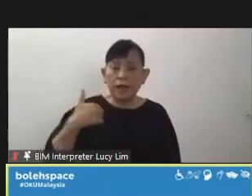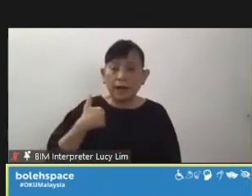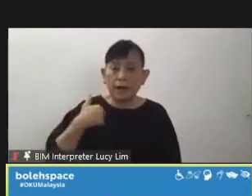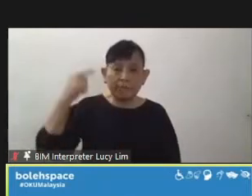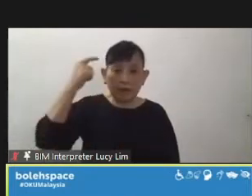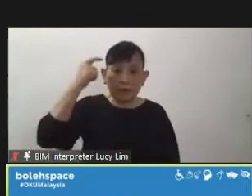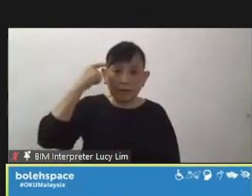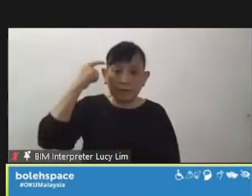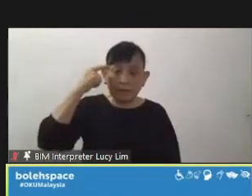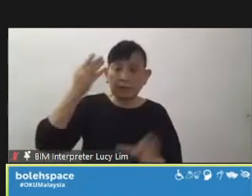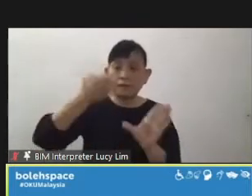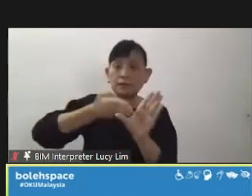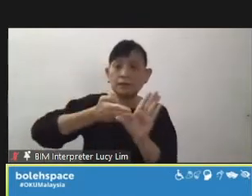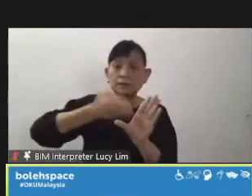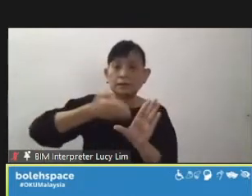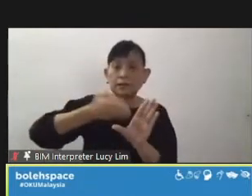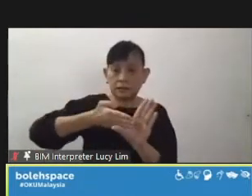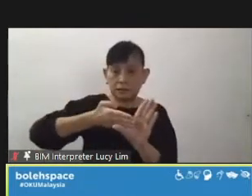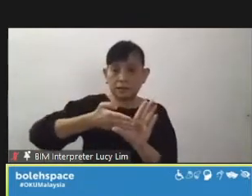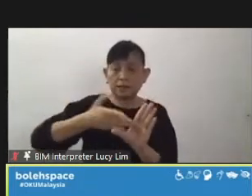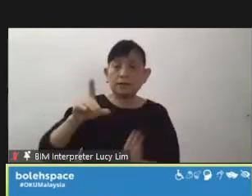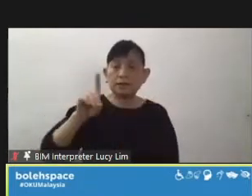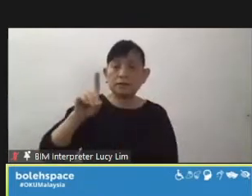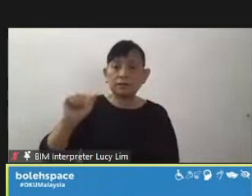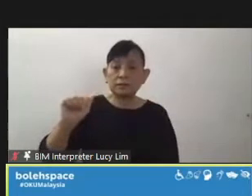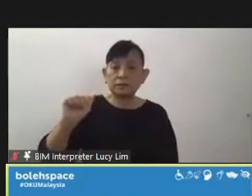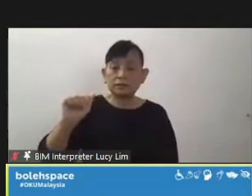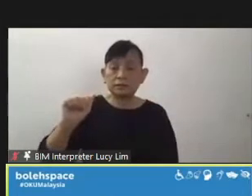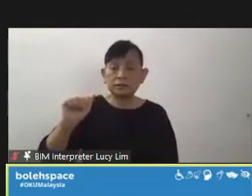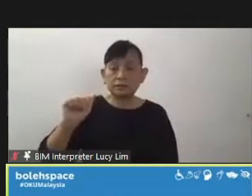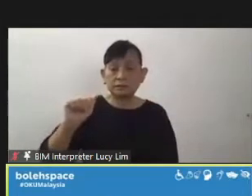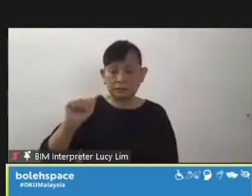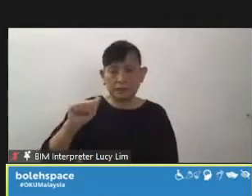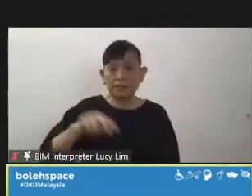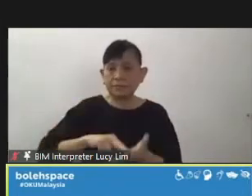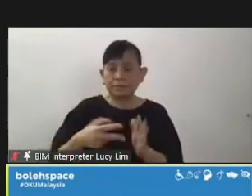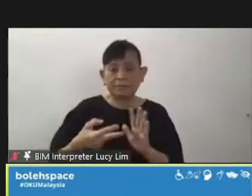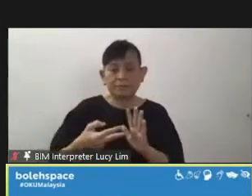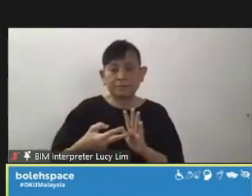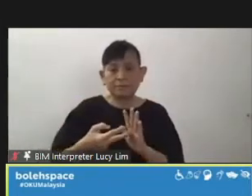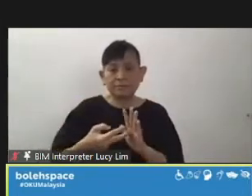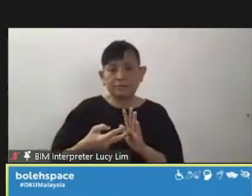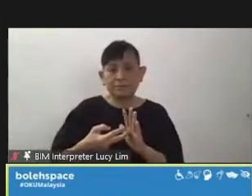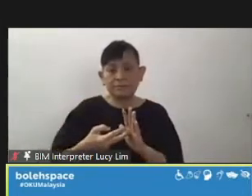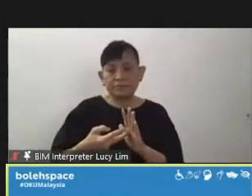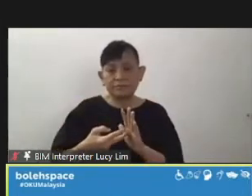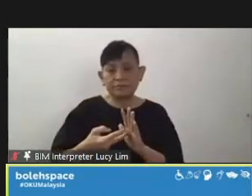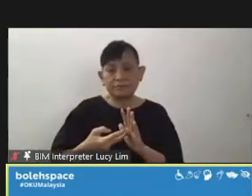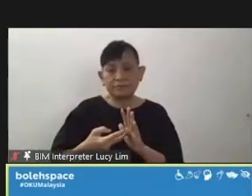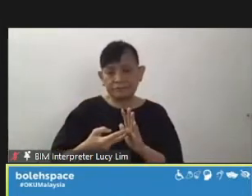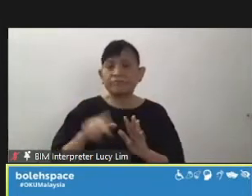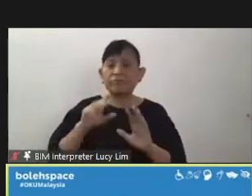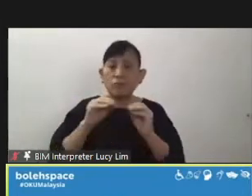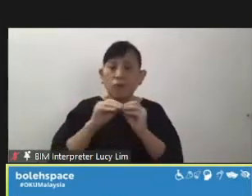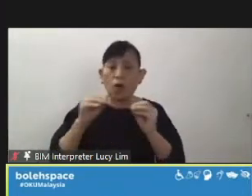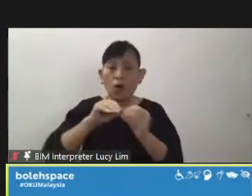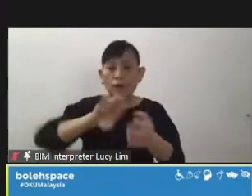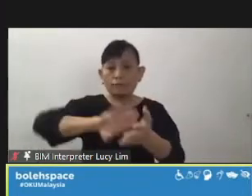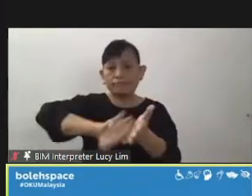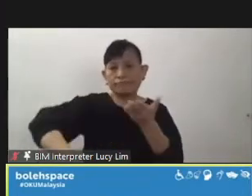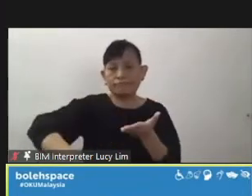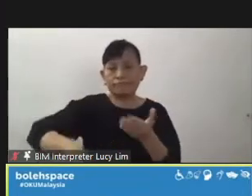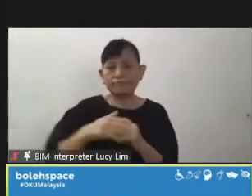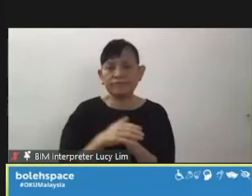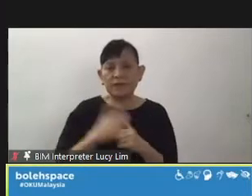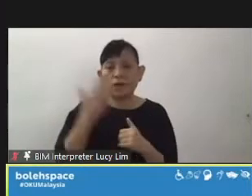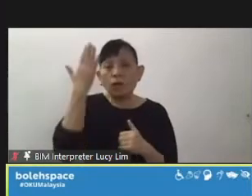with psychosocial or mental disabilities, it increases their chance to be laid off. Because of why? Because of the